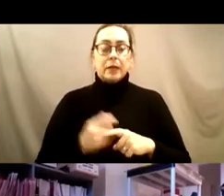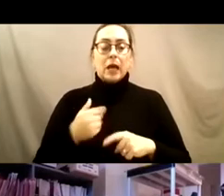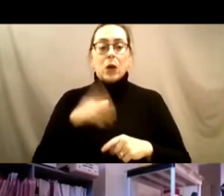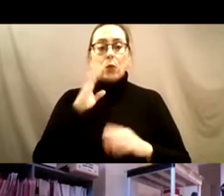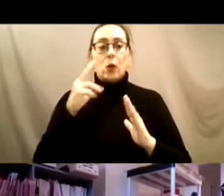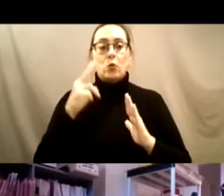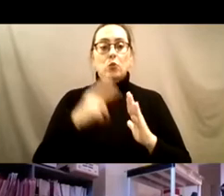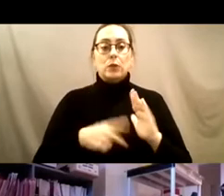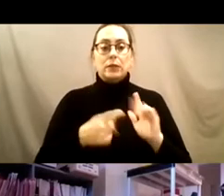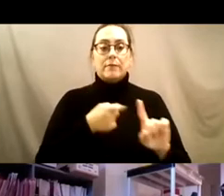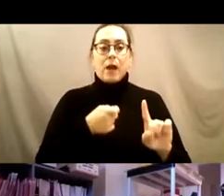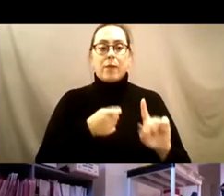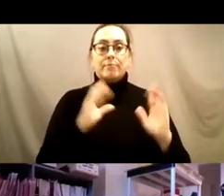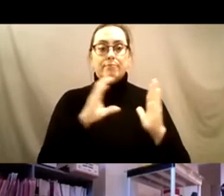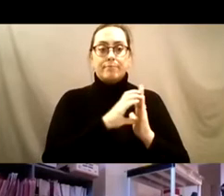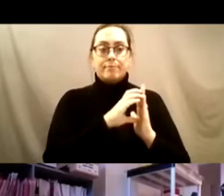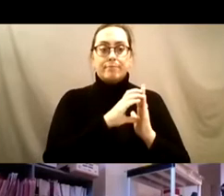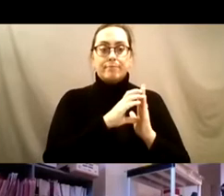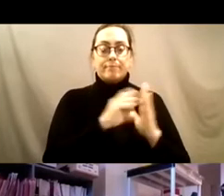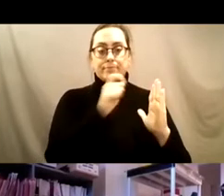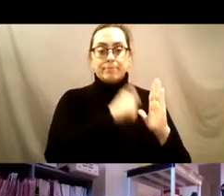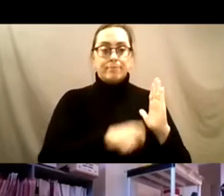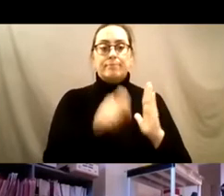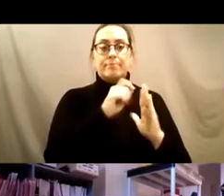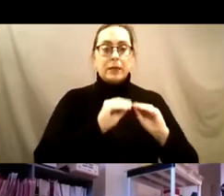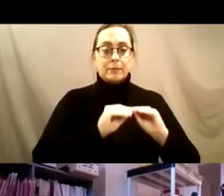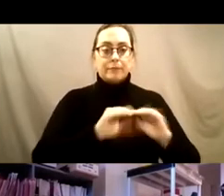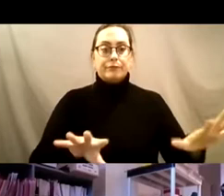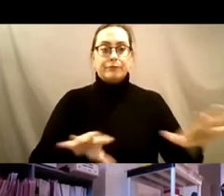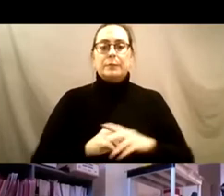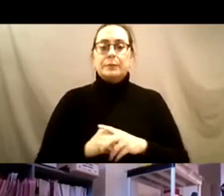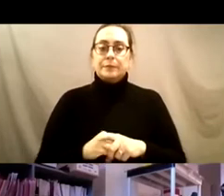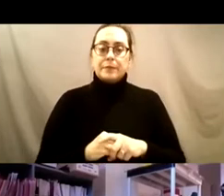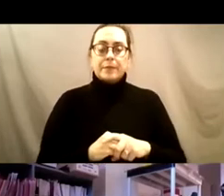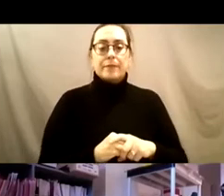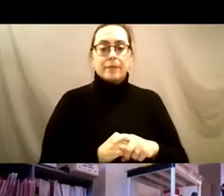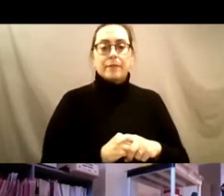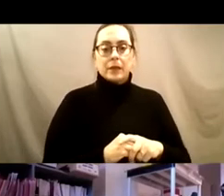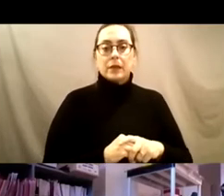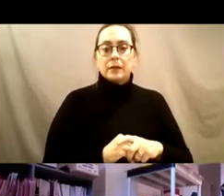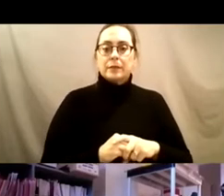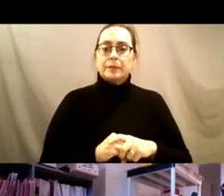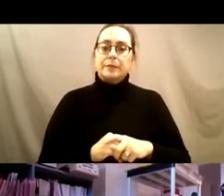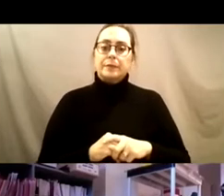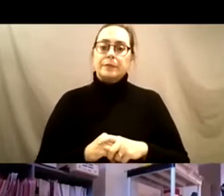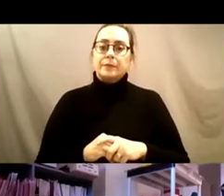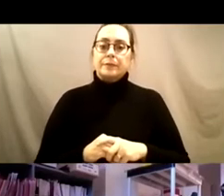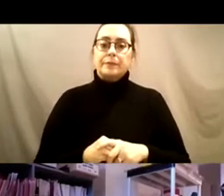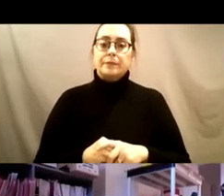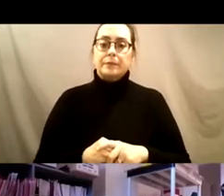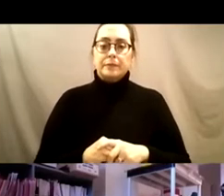the statement that I circulated to all you folks. That's in the AGM